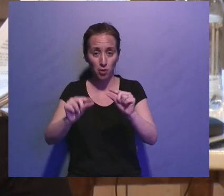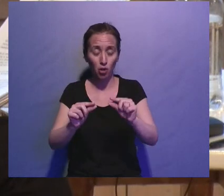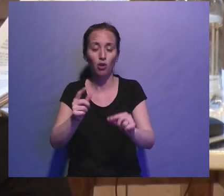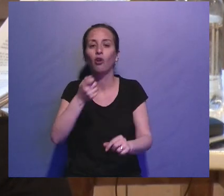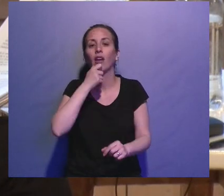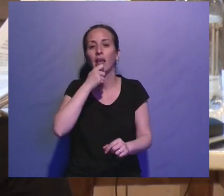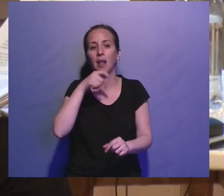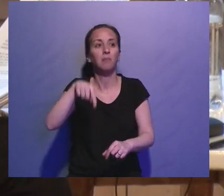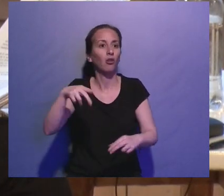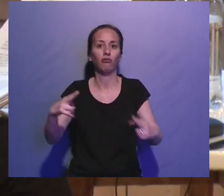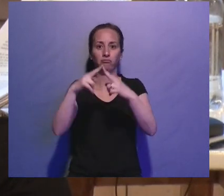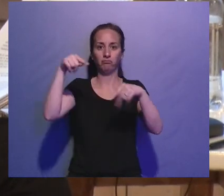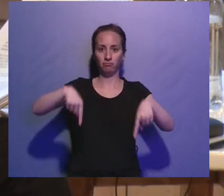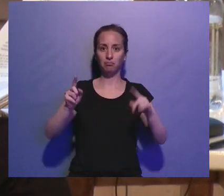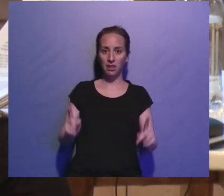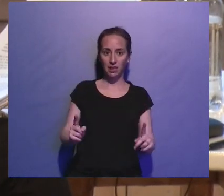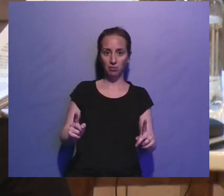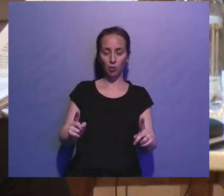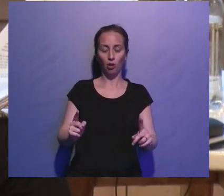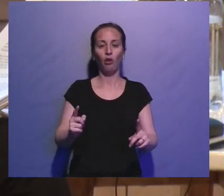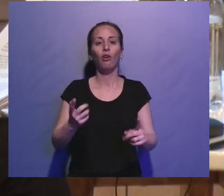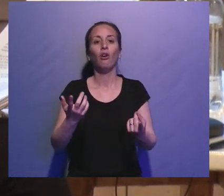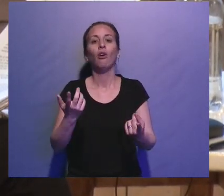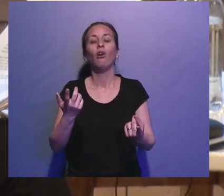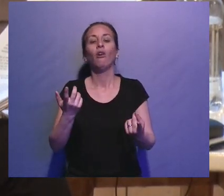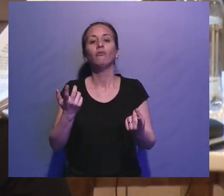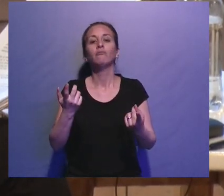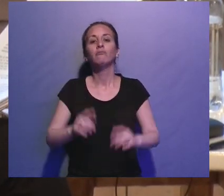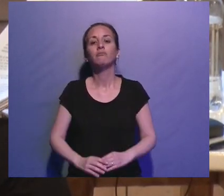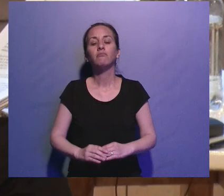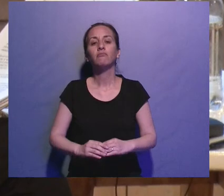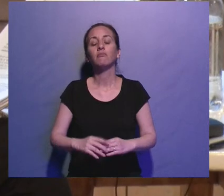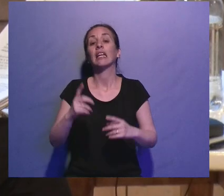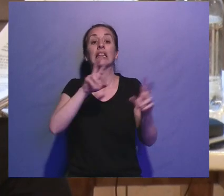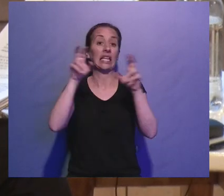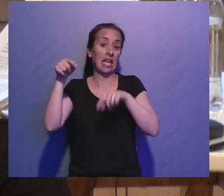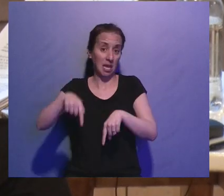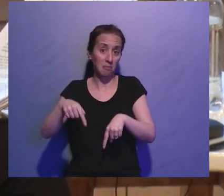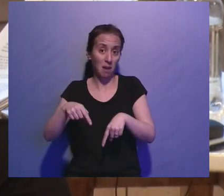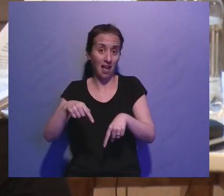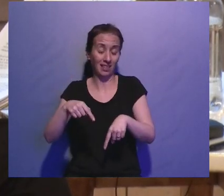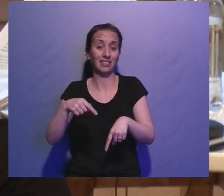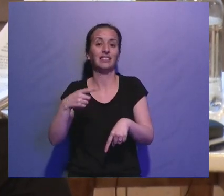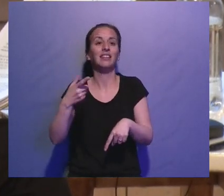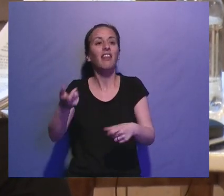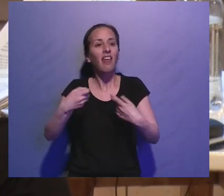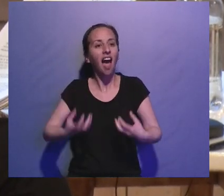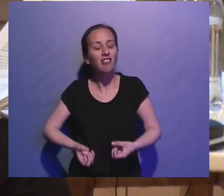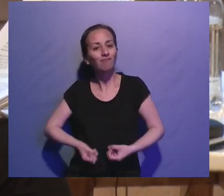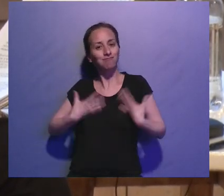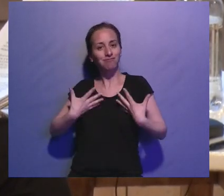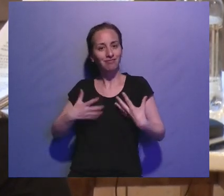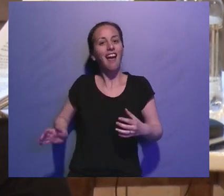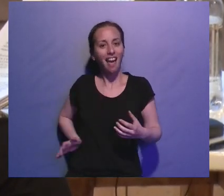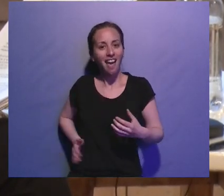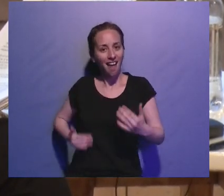civil society organizations. Spaces like this meeting are very important. And this